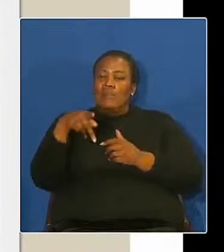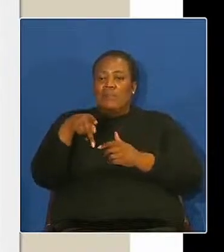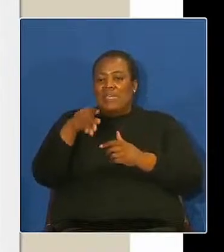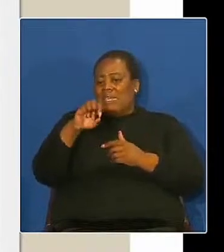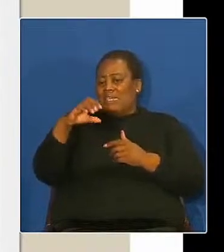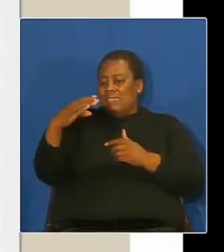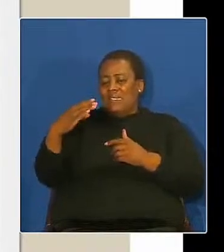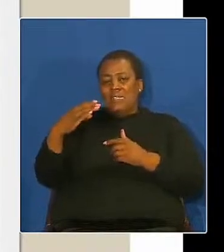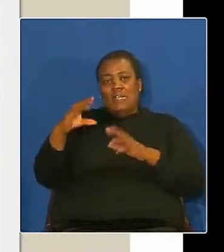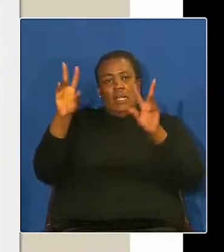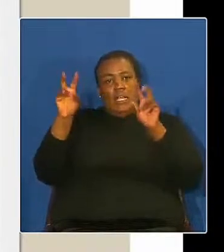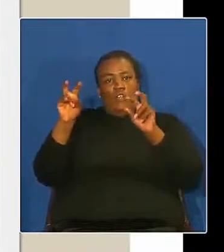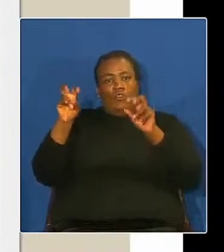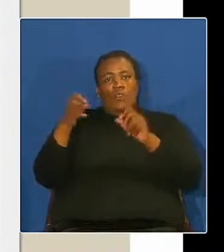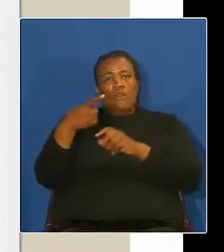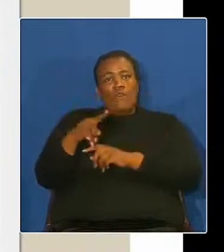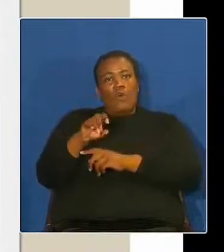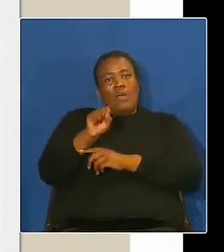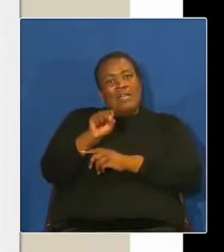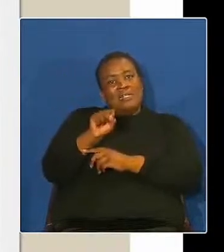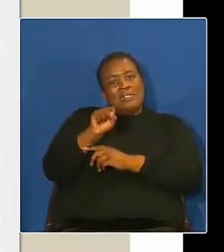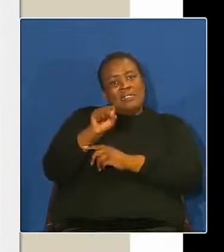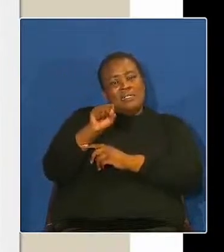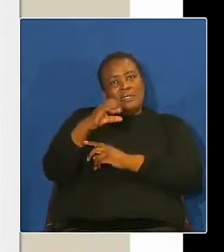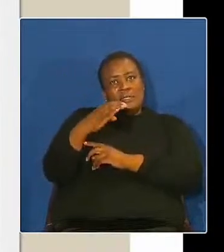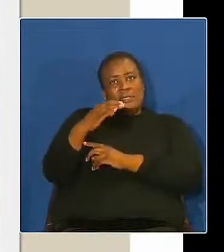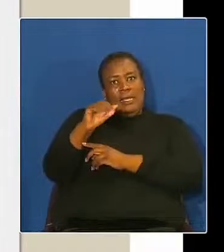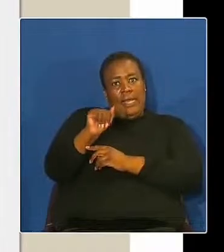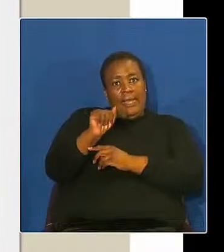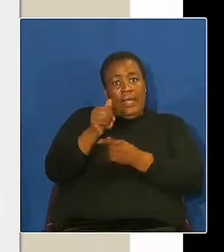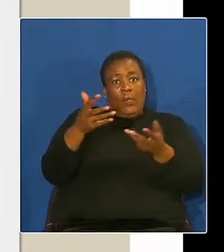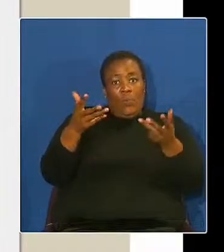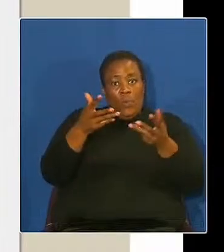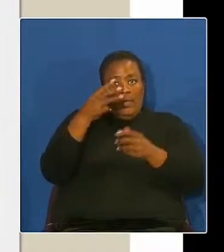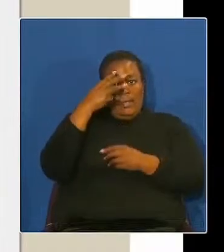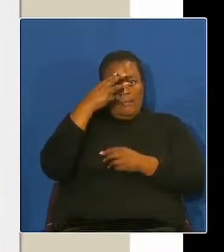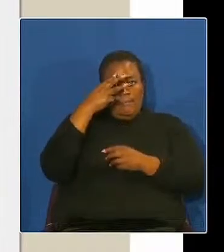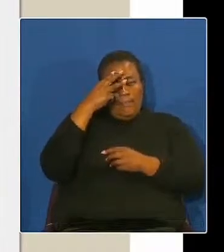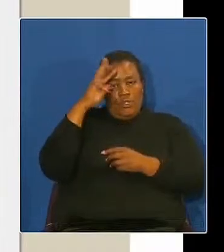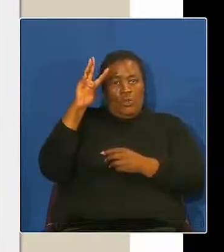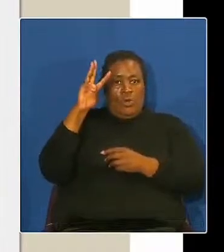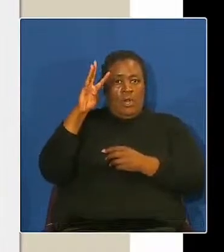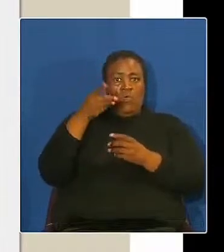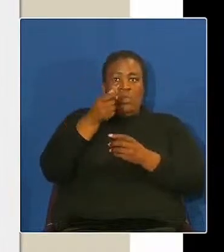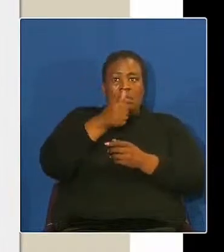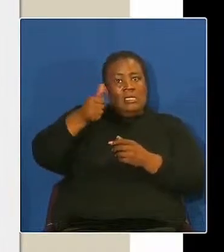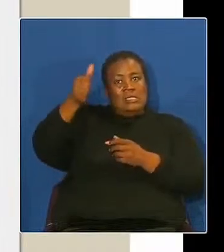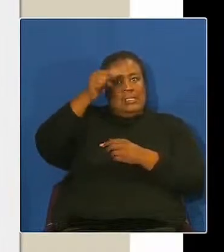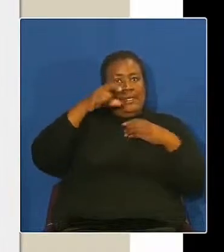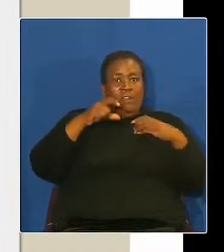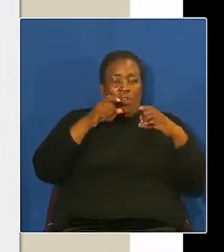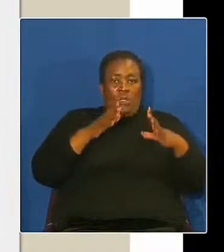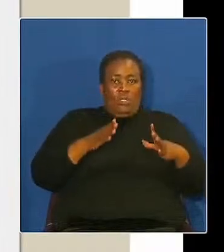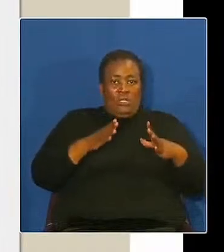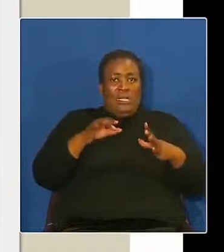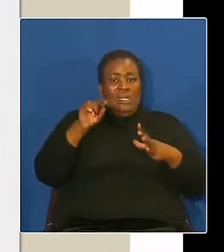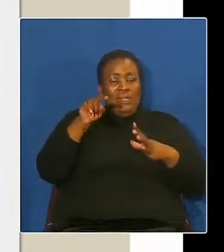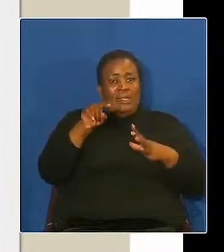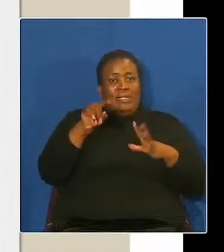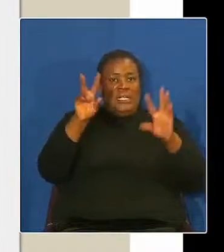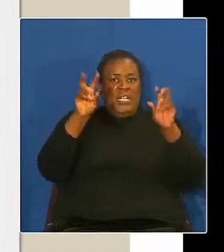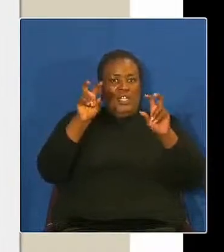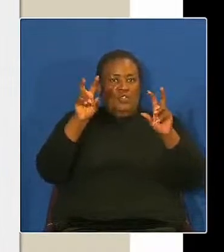matter for the SCA in Pretoria with the senior counsel. The matter will be a month